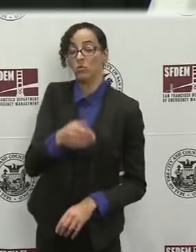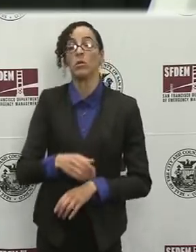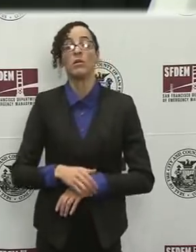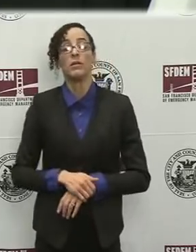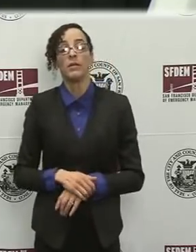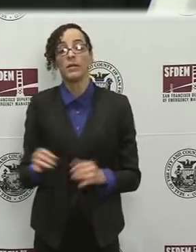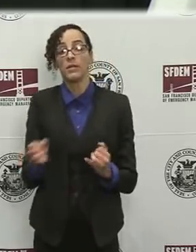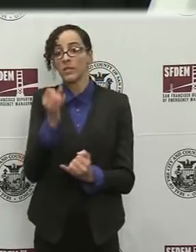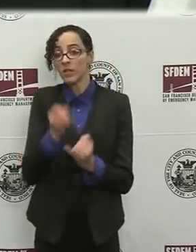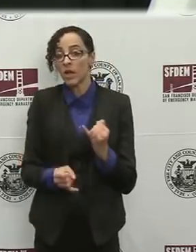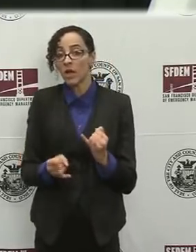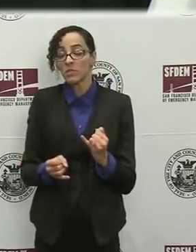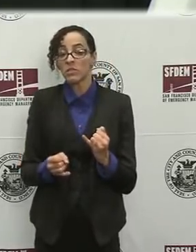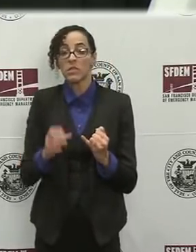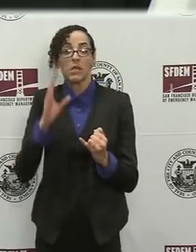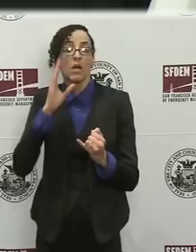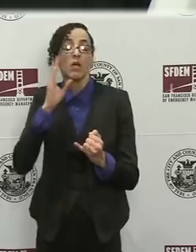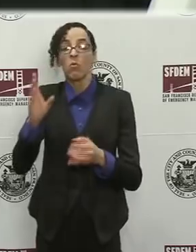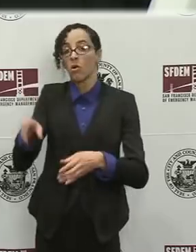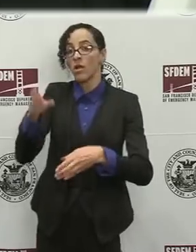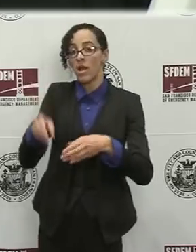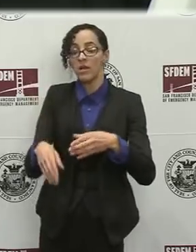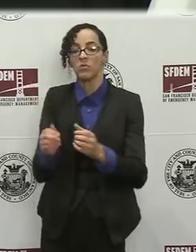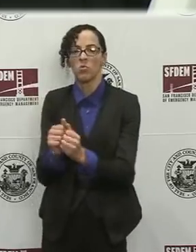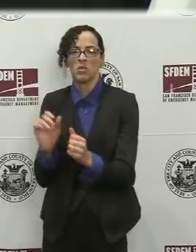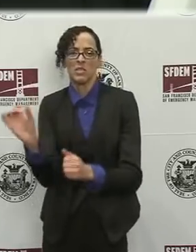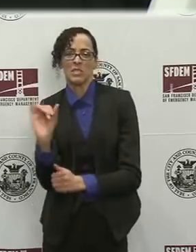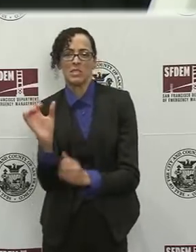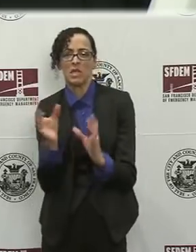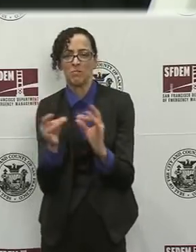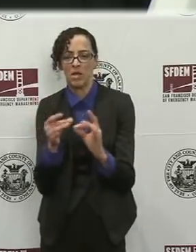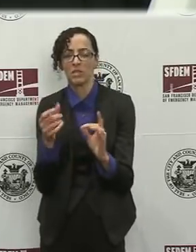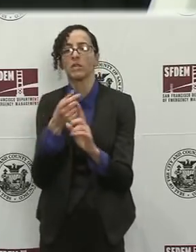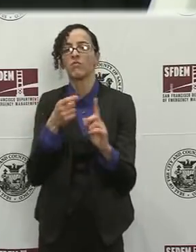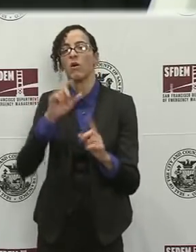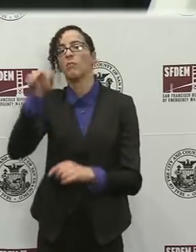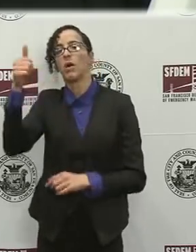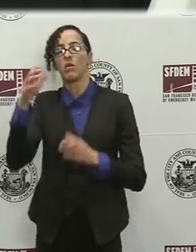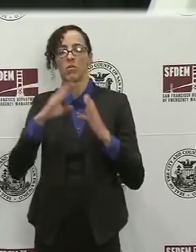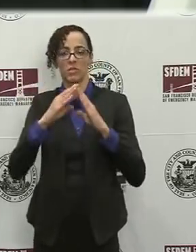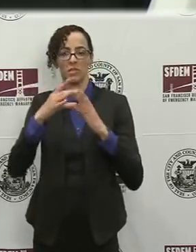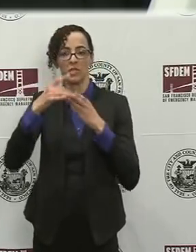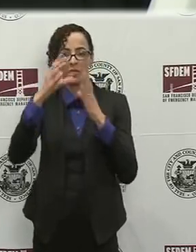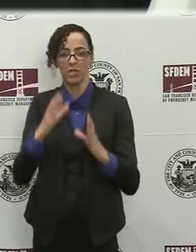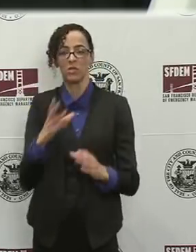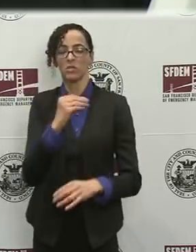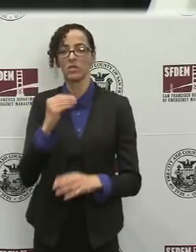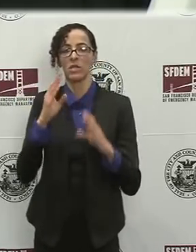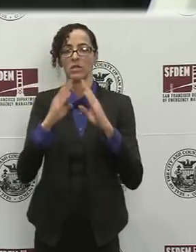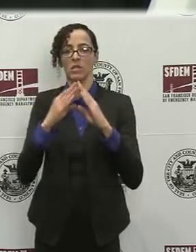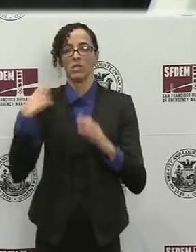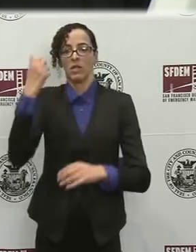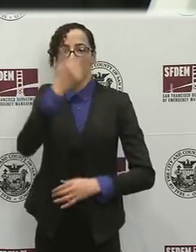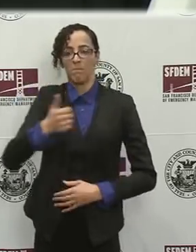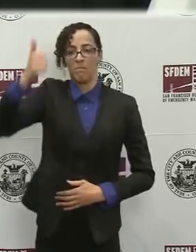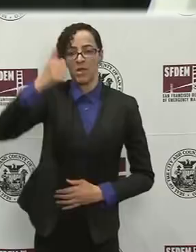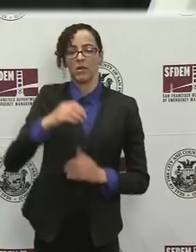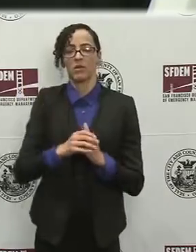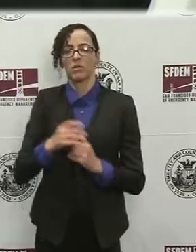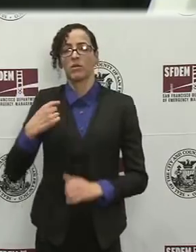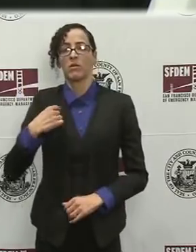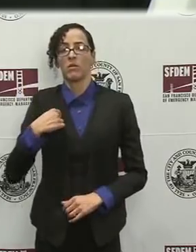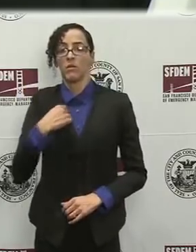of the same messaging as the mayor and the other city leaders that have spoken to you. we really need the public support and